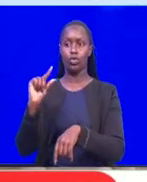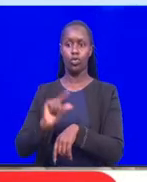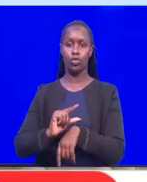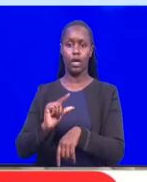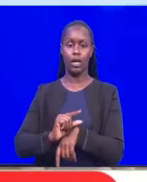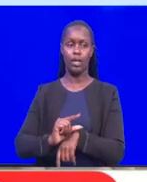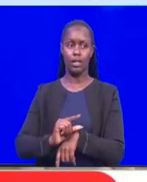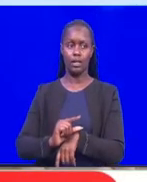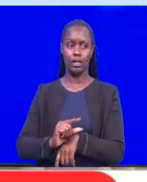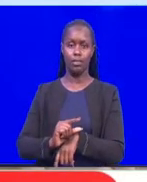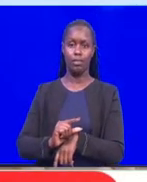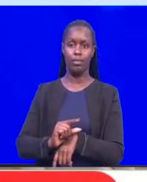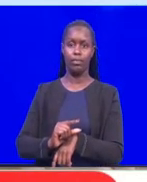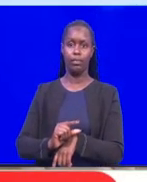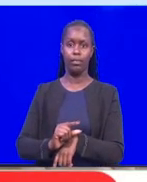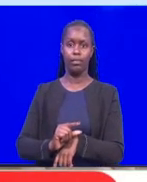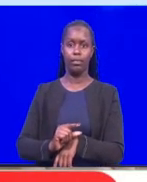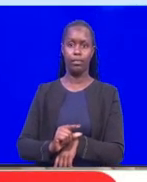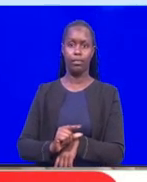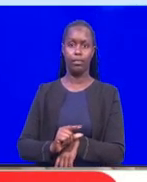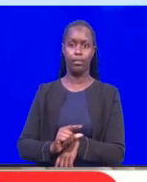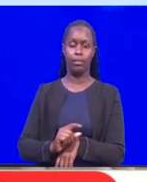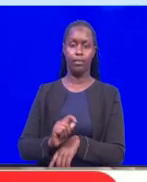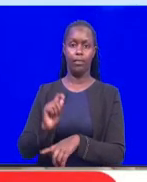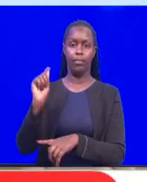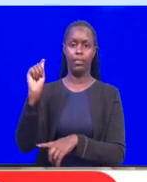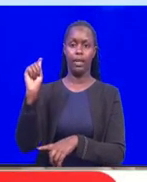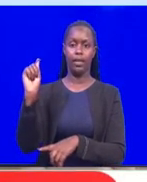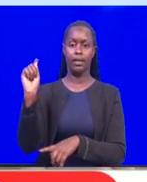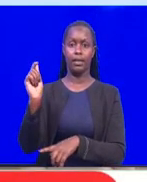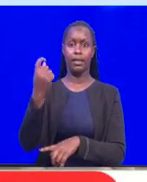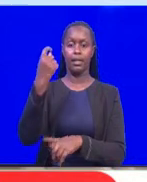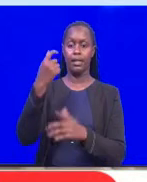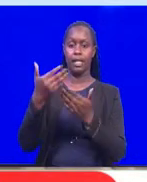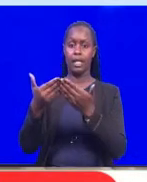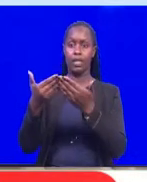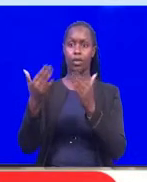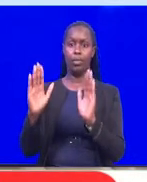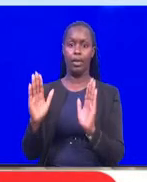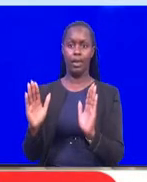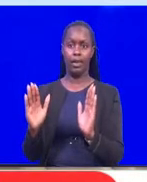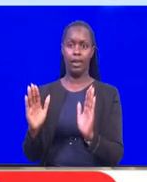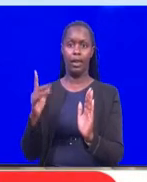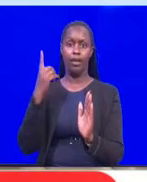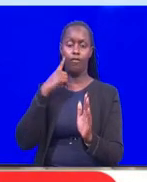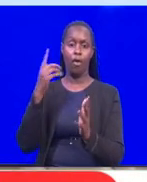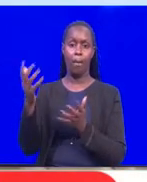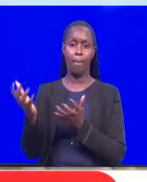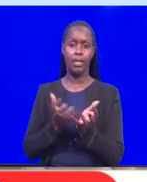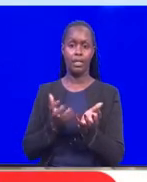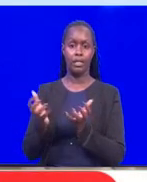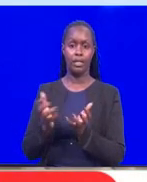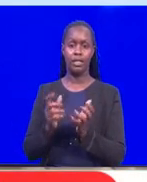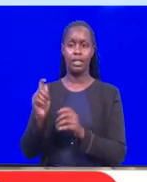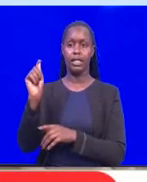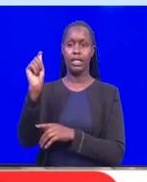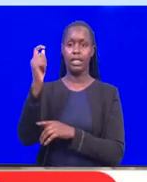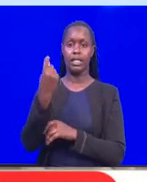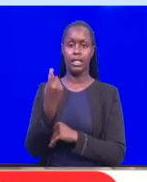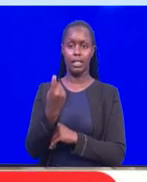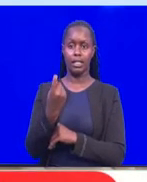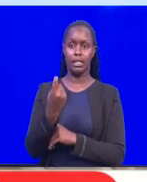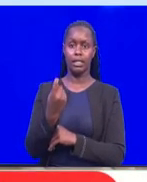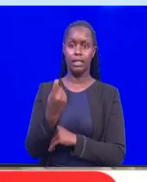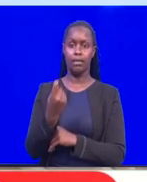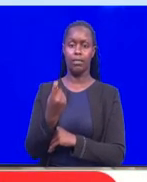Ghanaian businessmen is that Kenya is open for business, Kenya is safe for